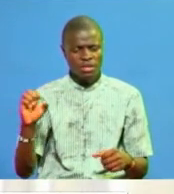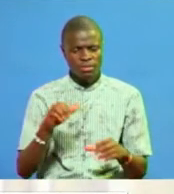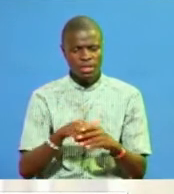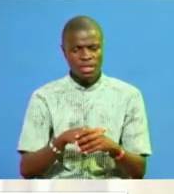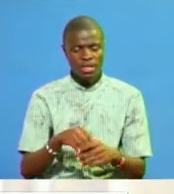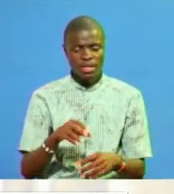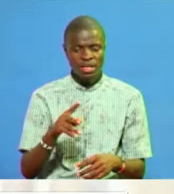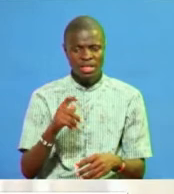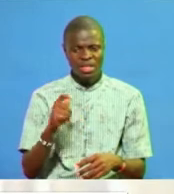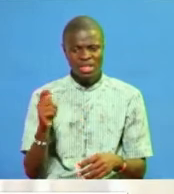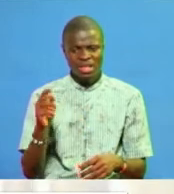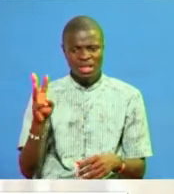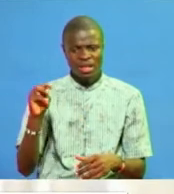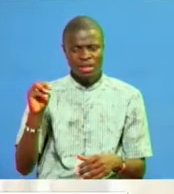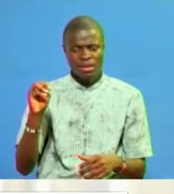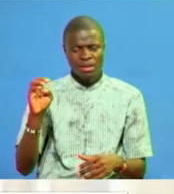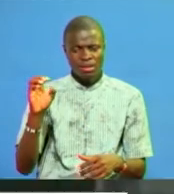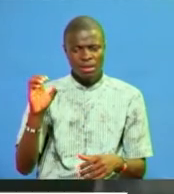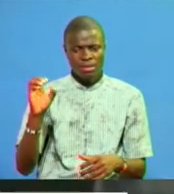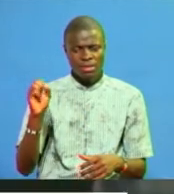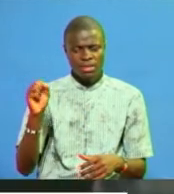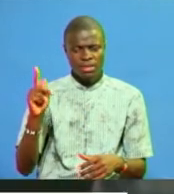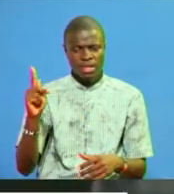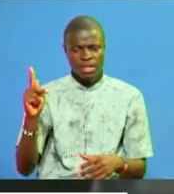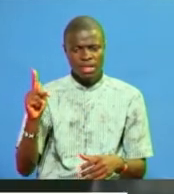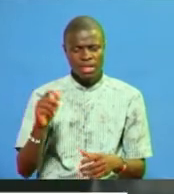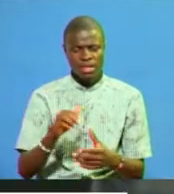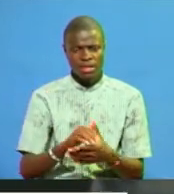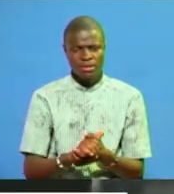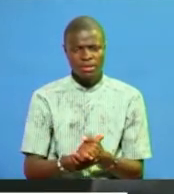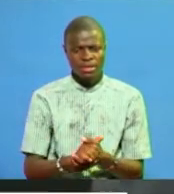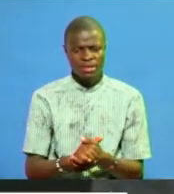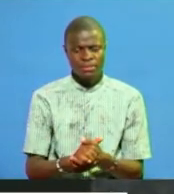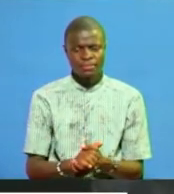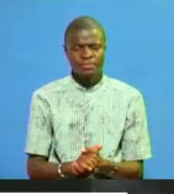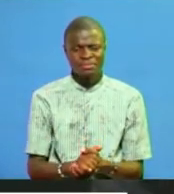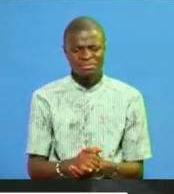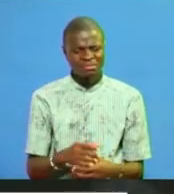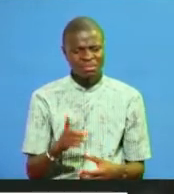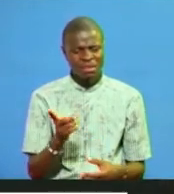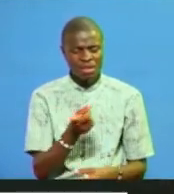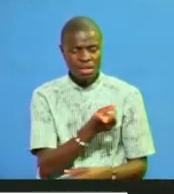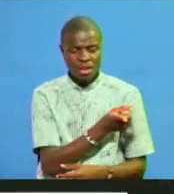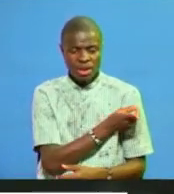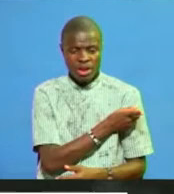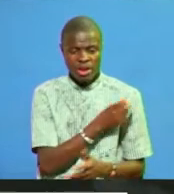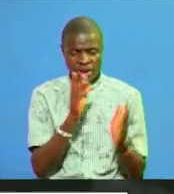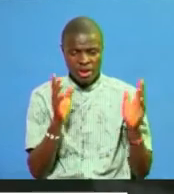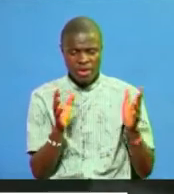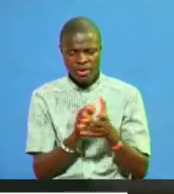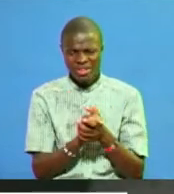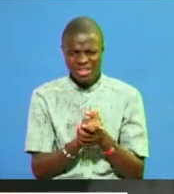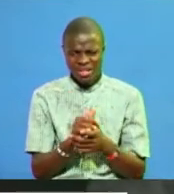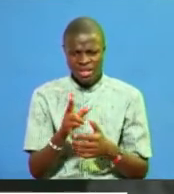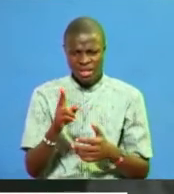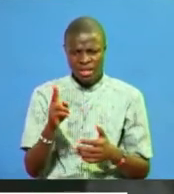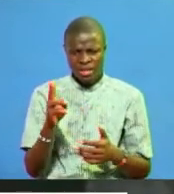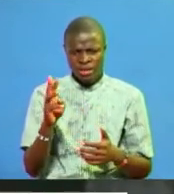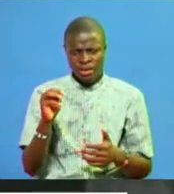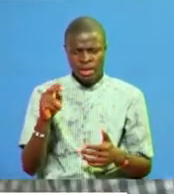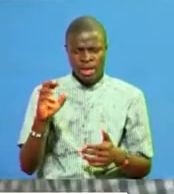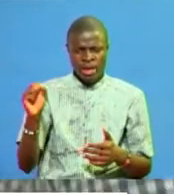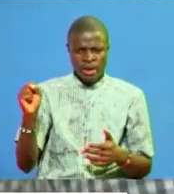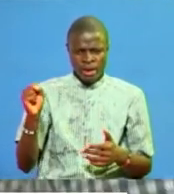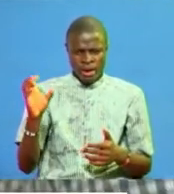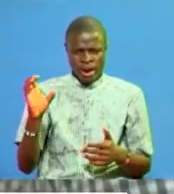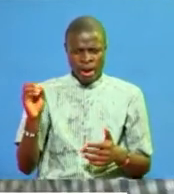of 2010. Dr. James Njogu, the Kenya National Communication of UNESCO representative,